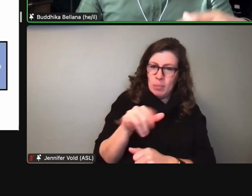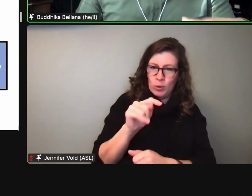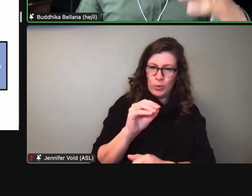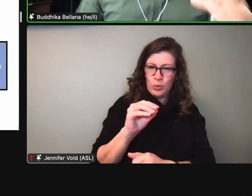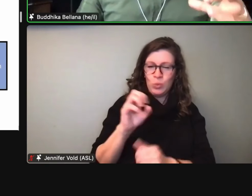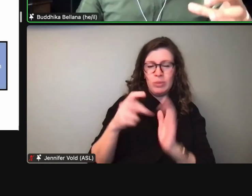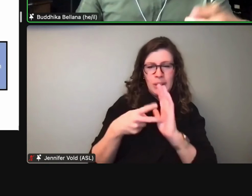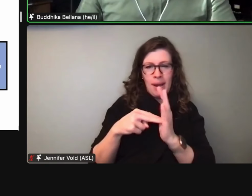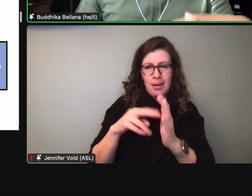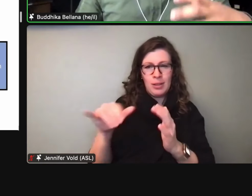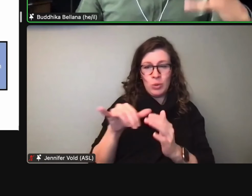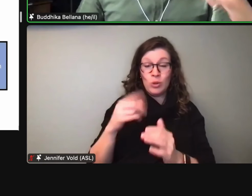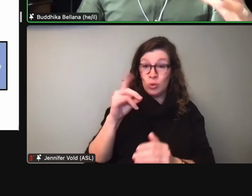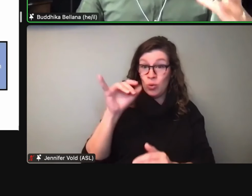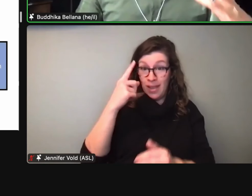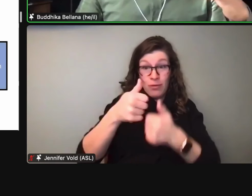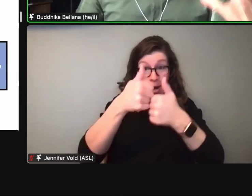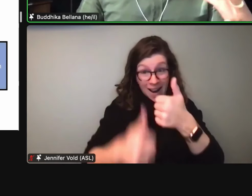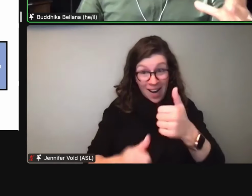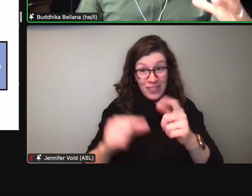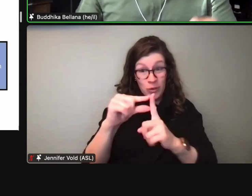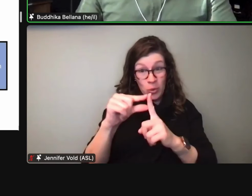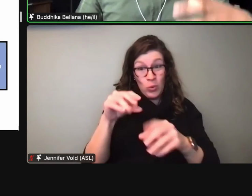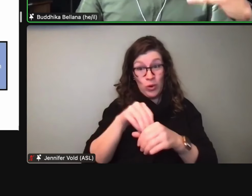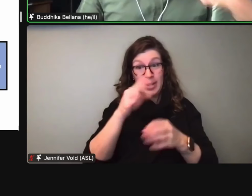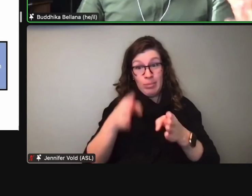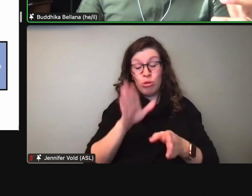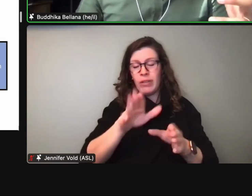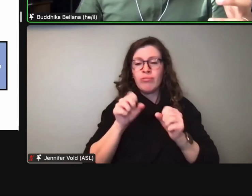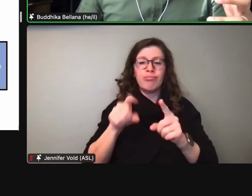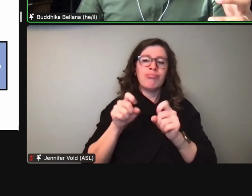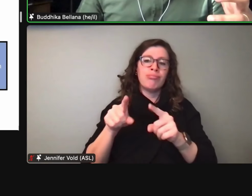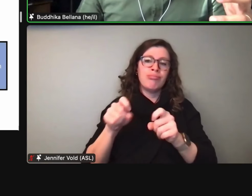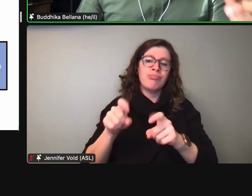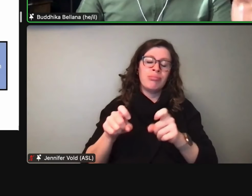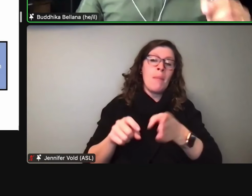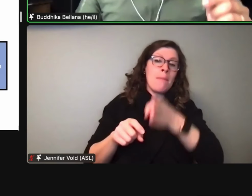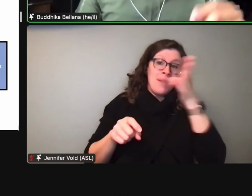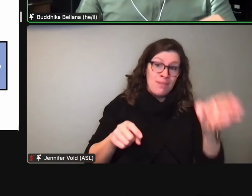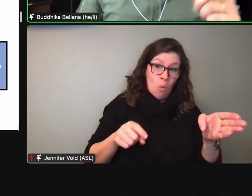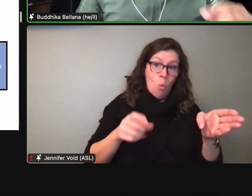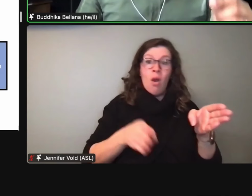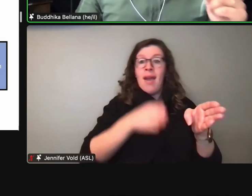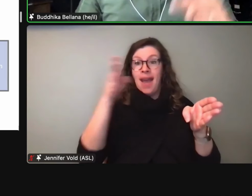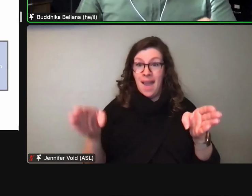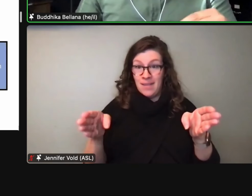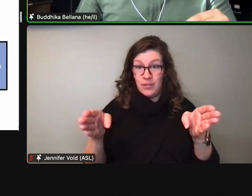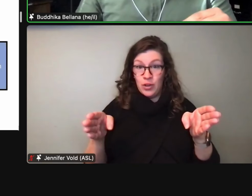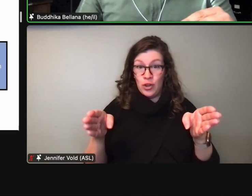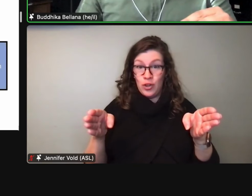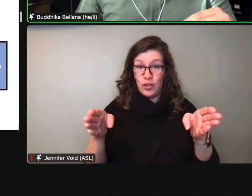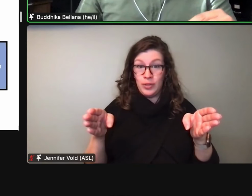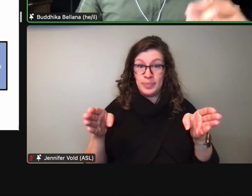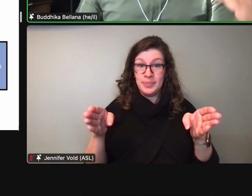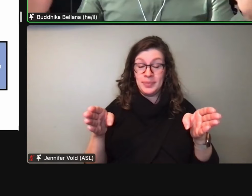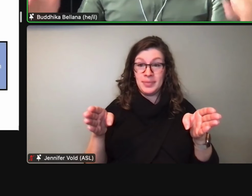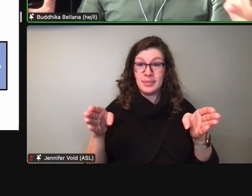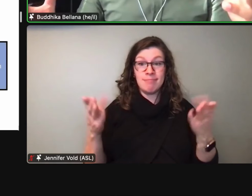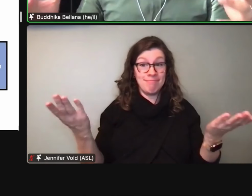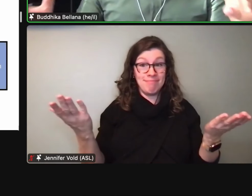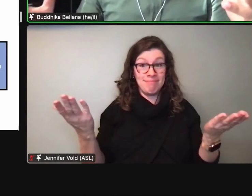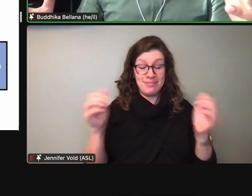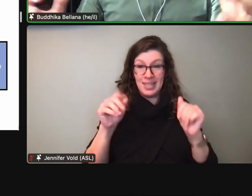do that for every word in participants' free association before reading the story, then do it for every word after reading the story, you